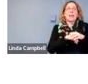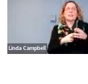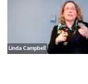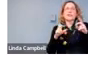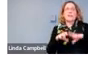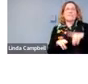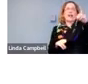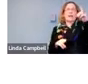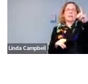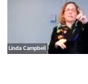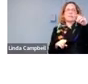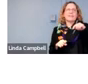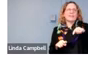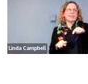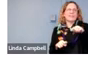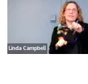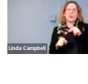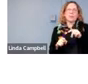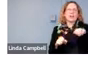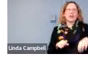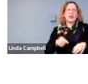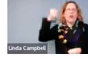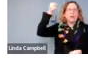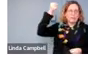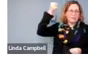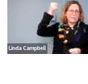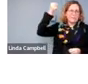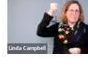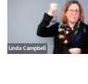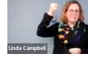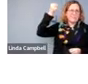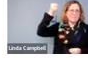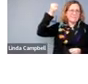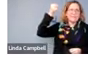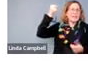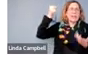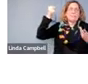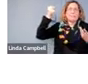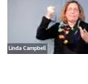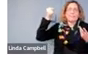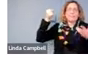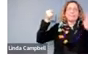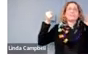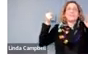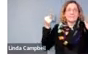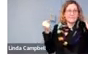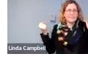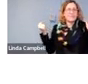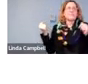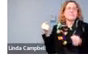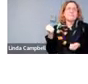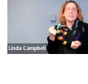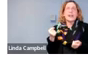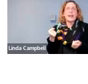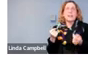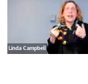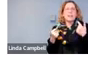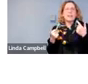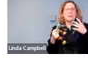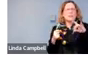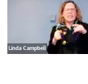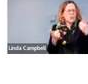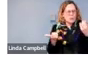as a topic at that time, and she happened to find this zooplankton in her hall, just happened to.